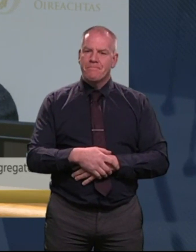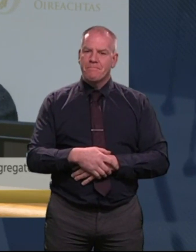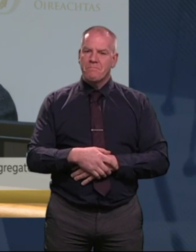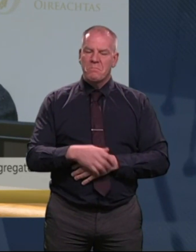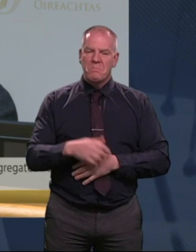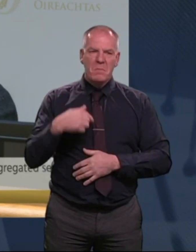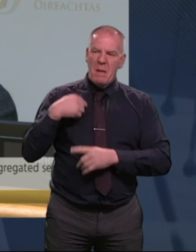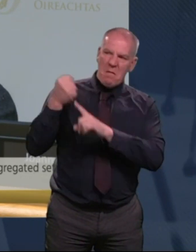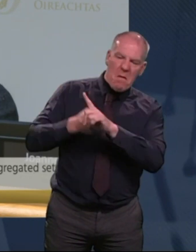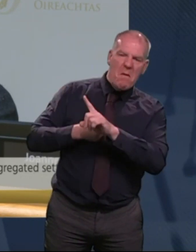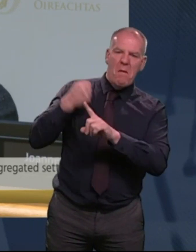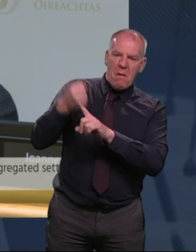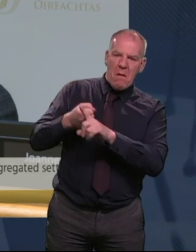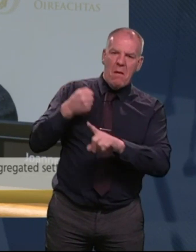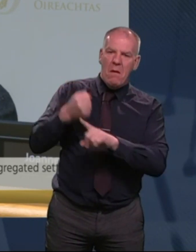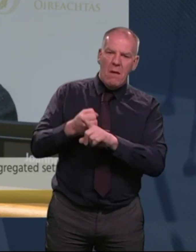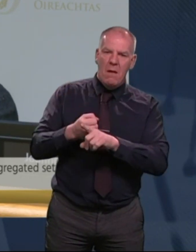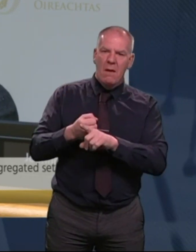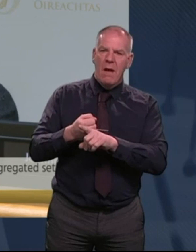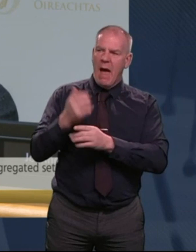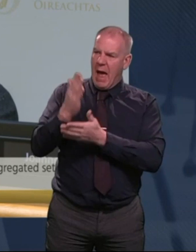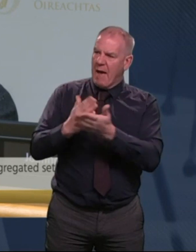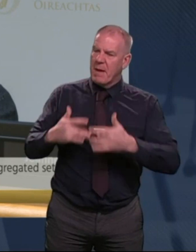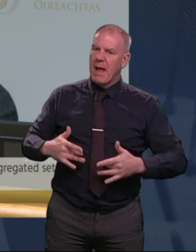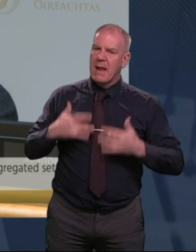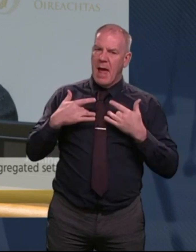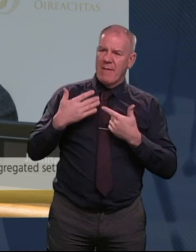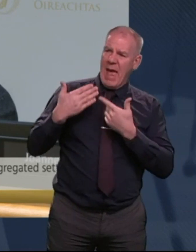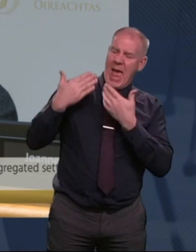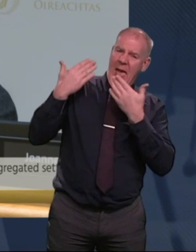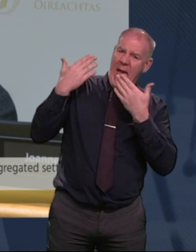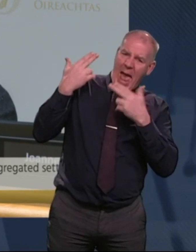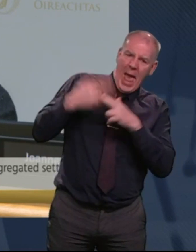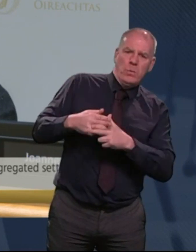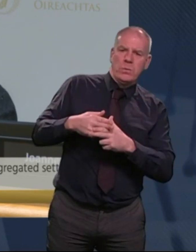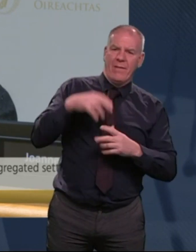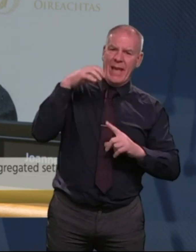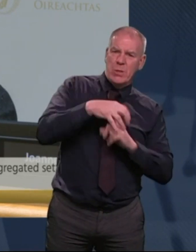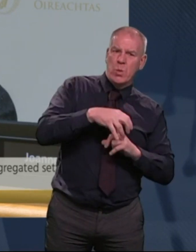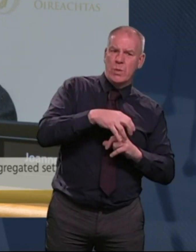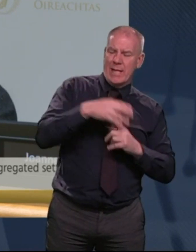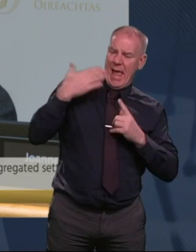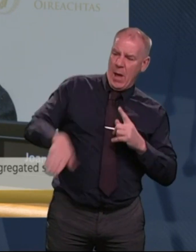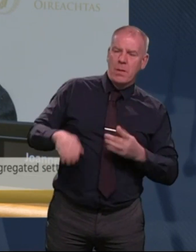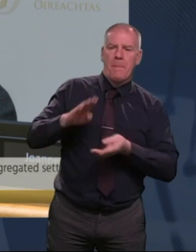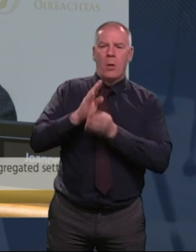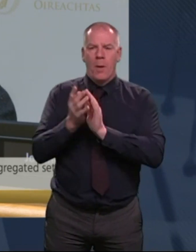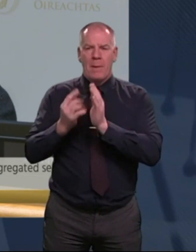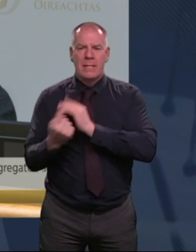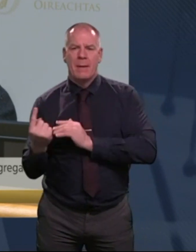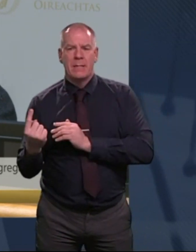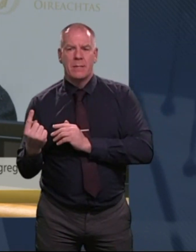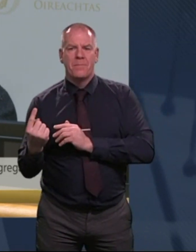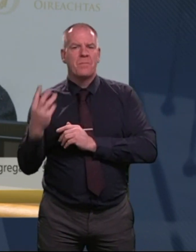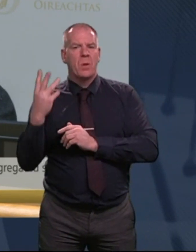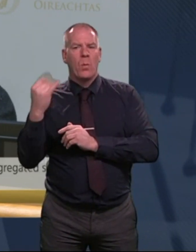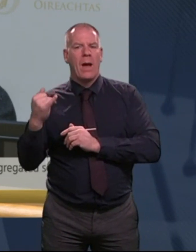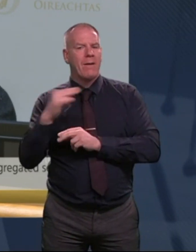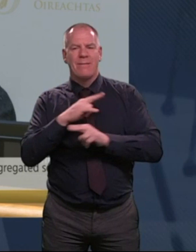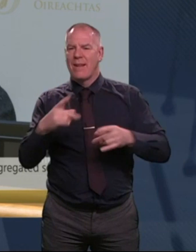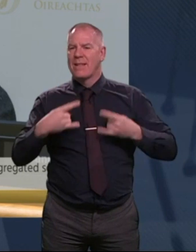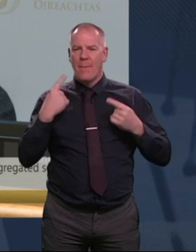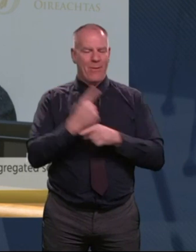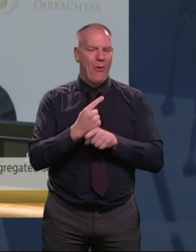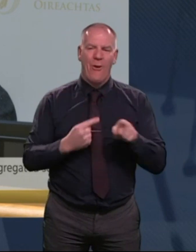fight for half of my life to get out of these institutions and independent living because I wasn't happy in